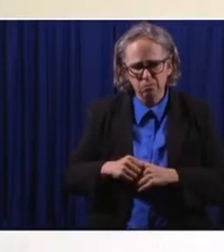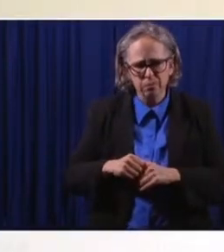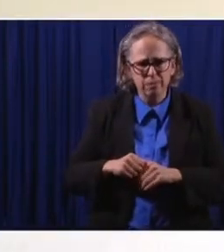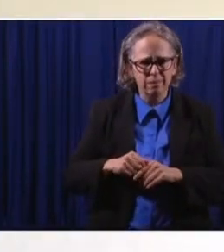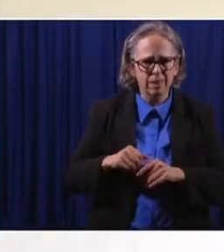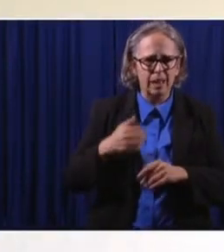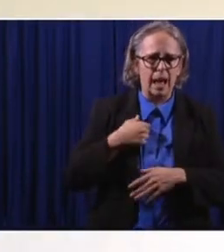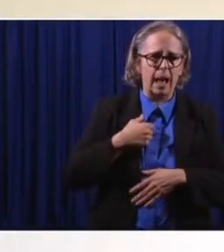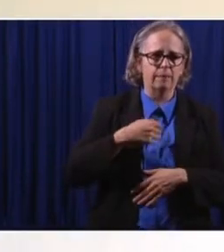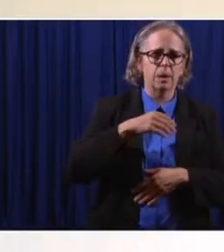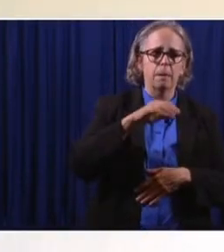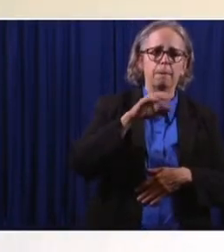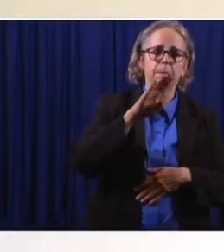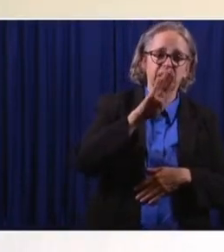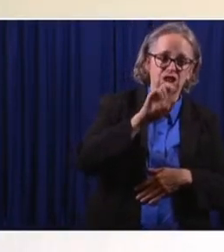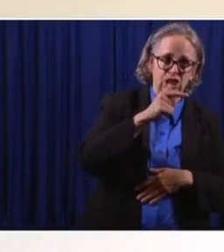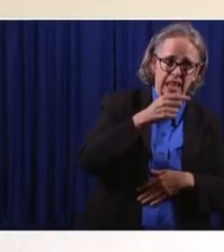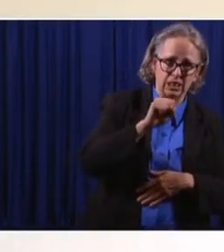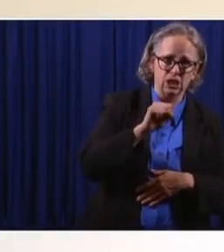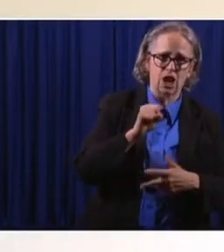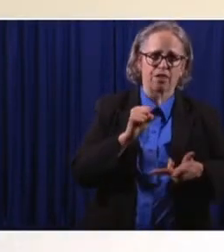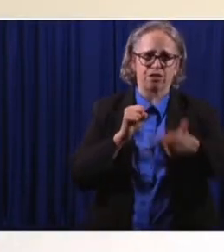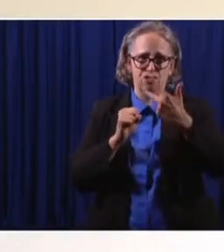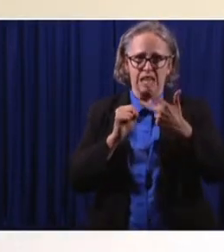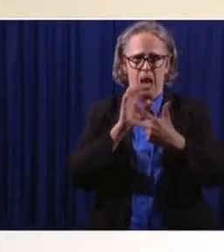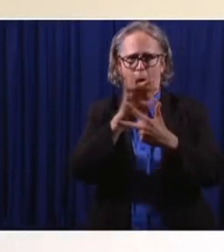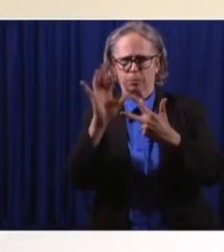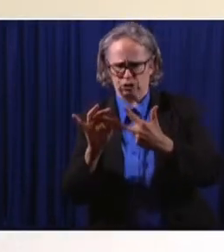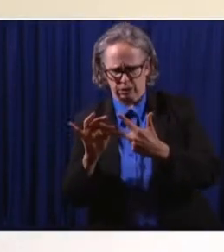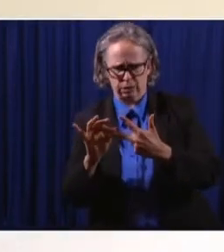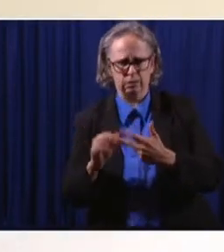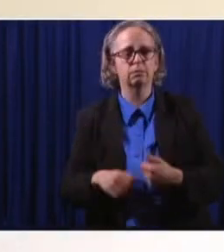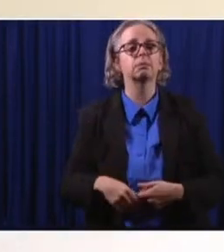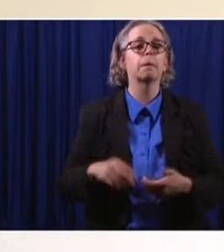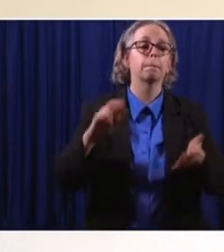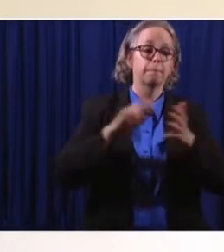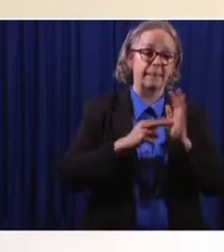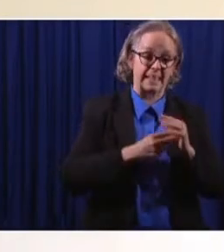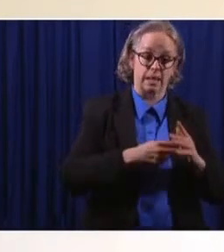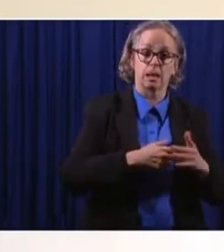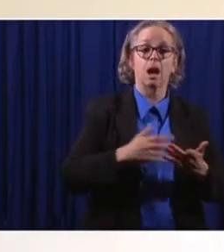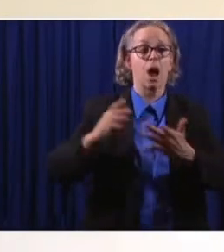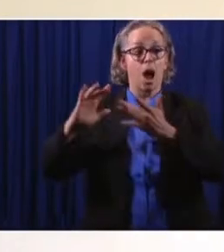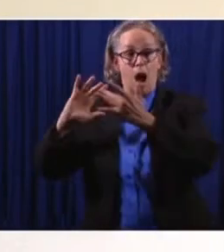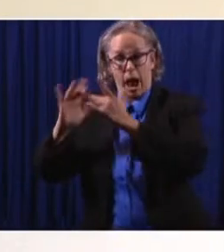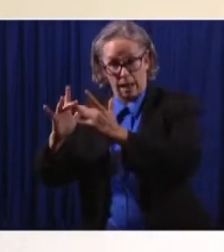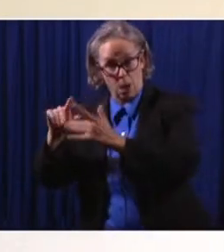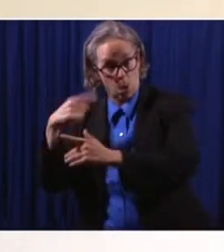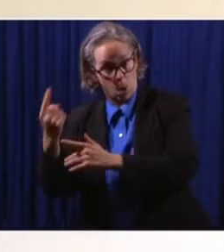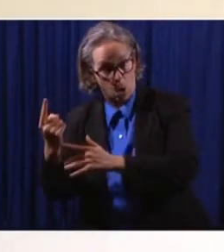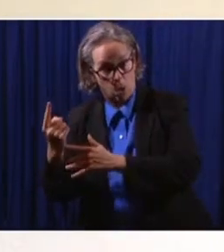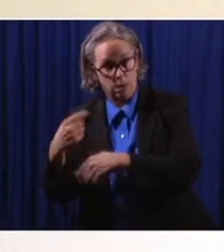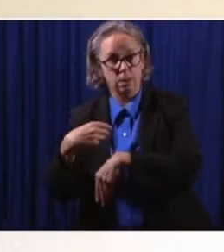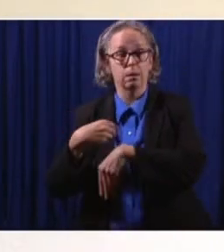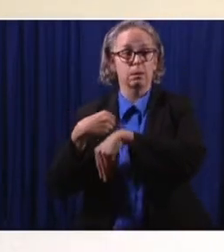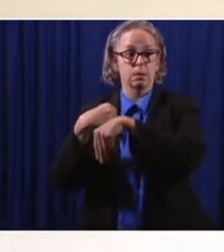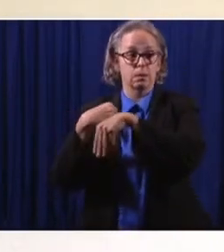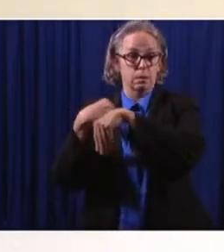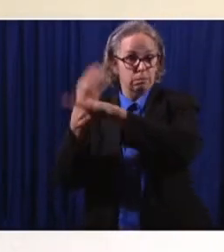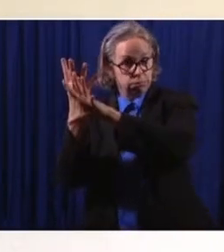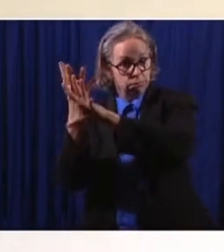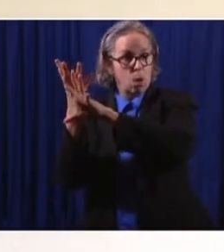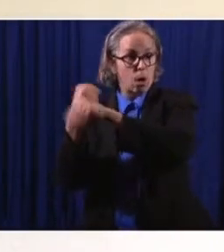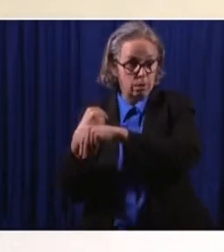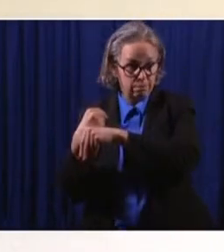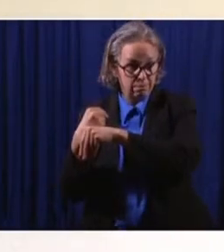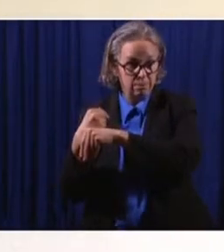BGSU went with 3 different course delivery methods. And so that's strictly online, which is an asynchronous course. It's a self-paced course.